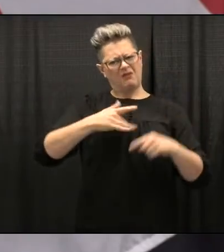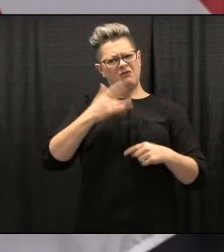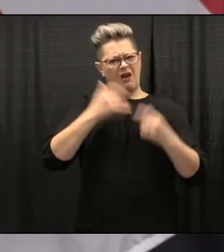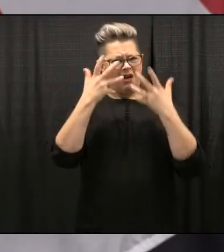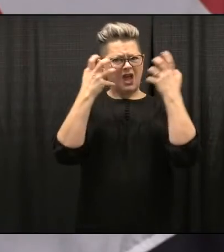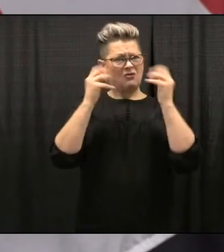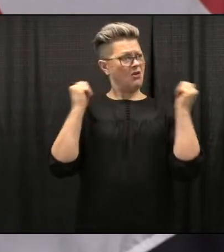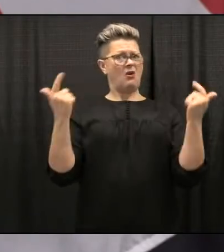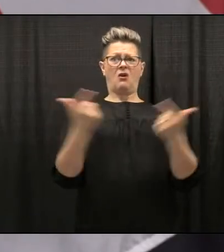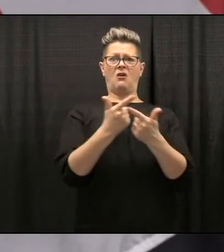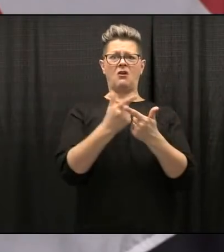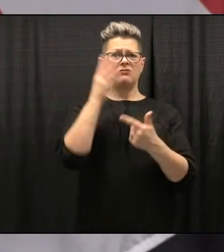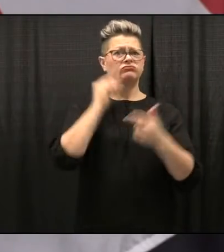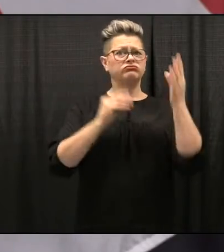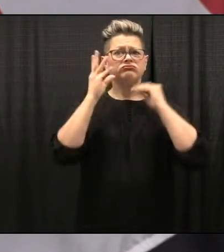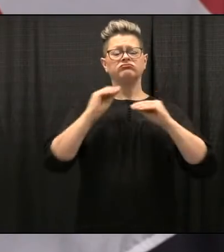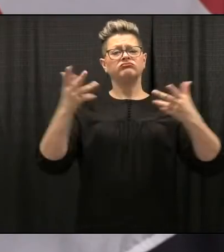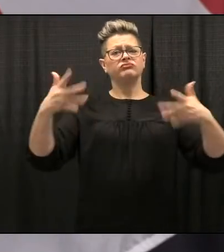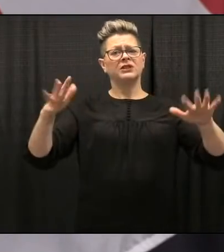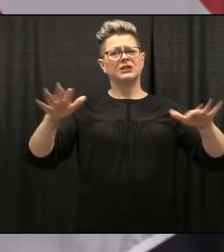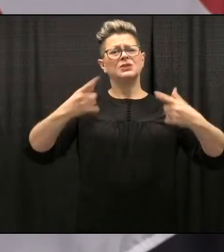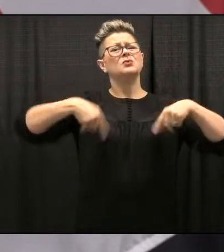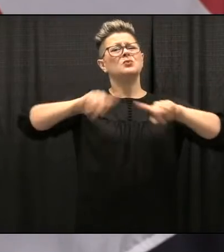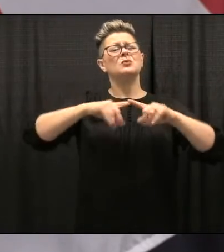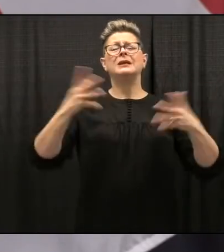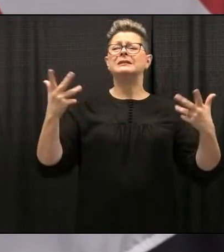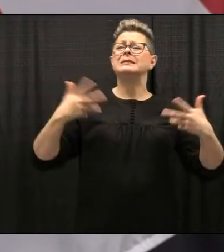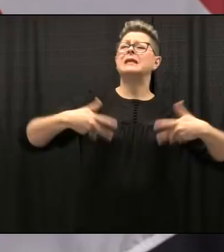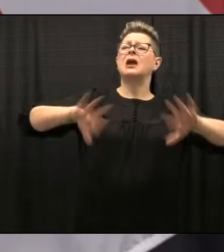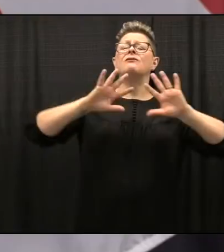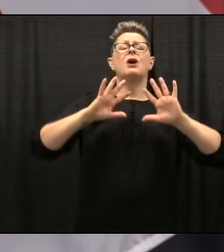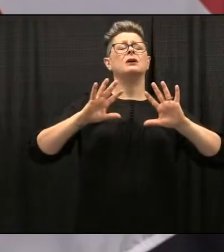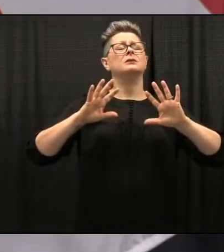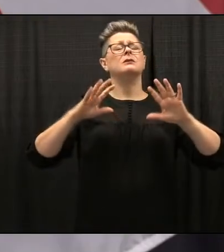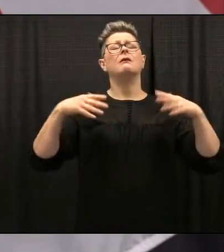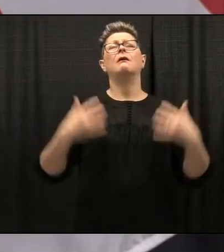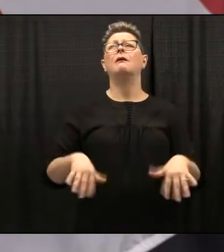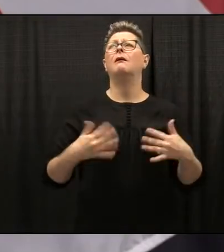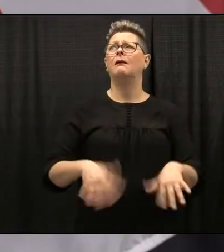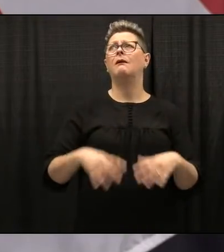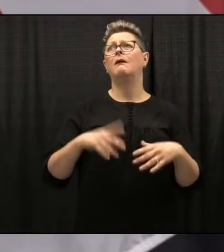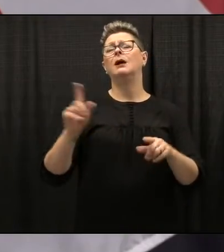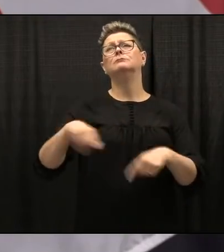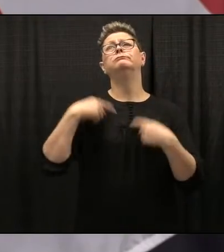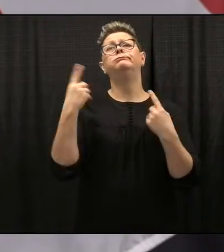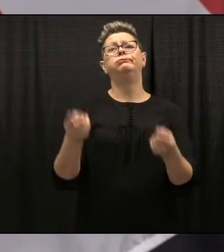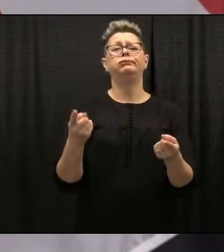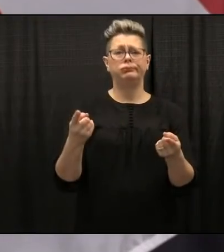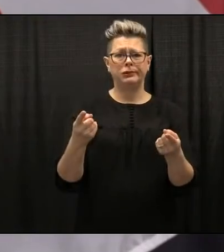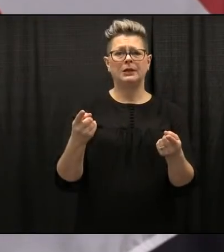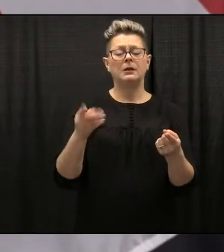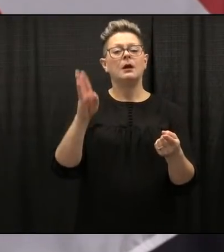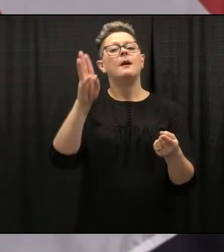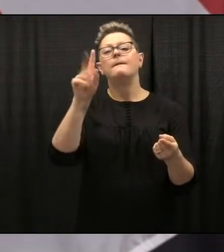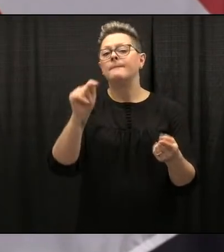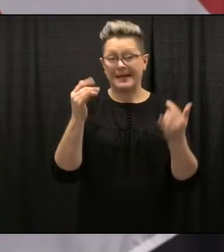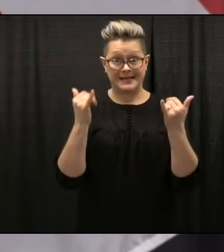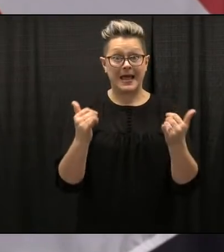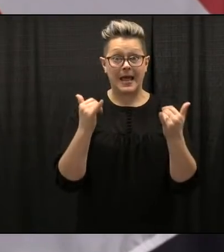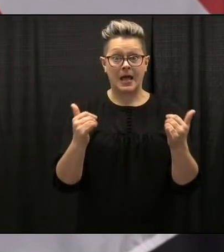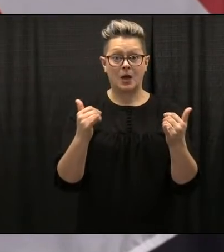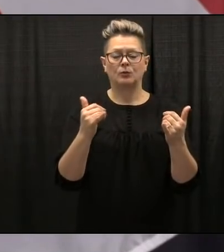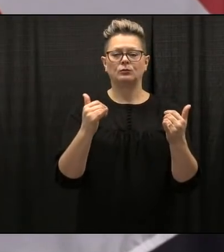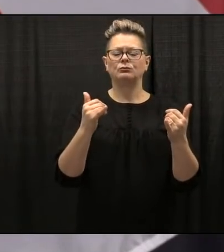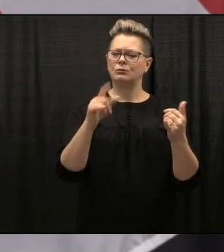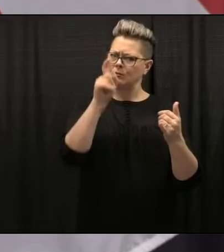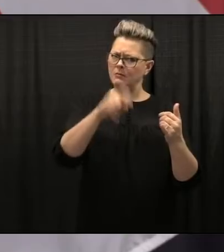pandemic. We've all sacrificed so much for so long. But it is in the best and safest way to move forward by